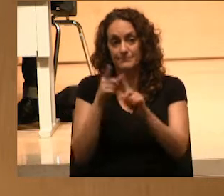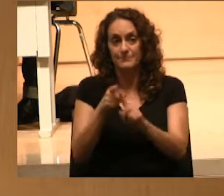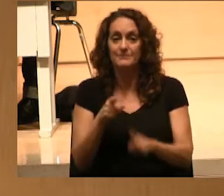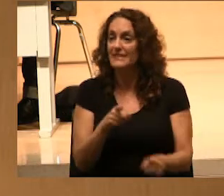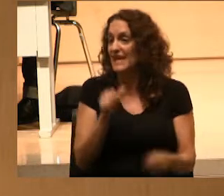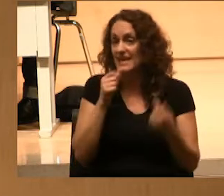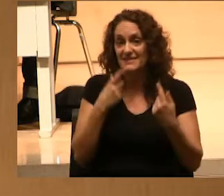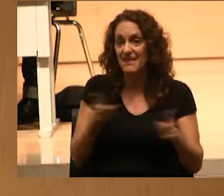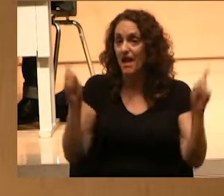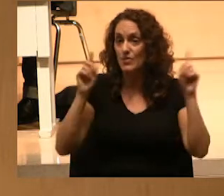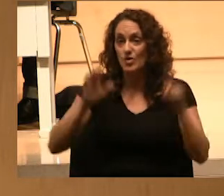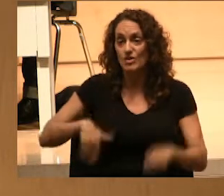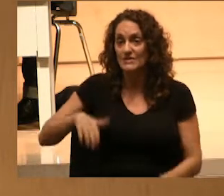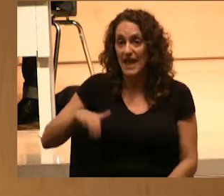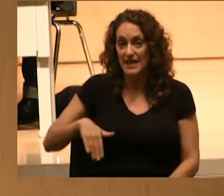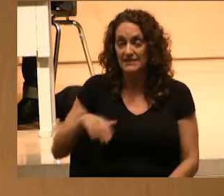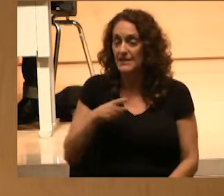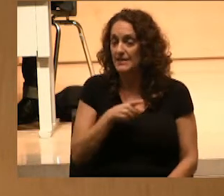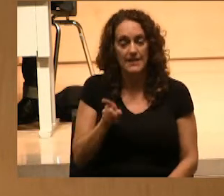Okay.